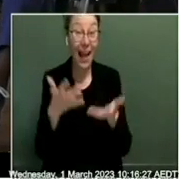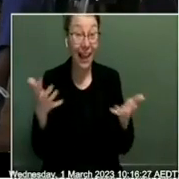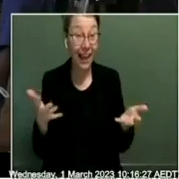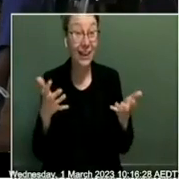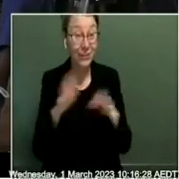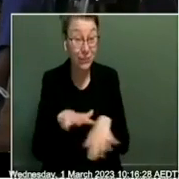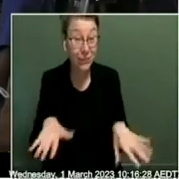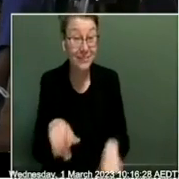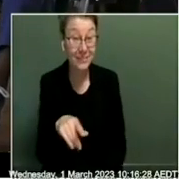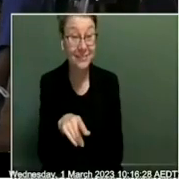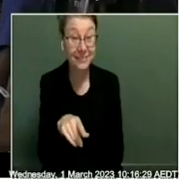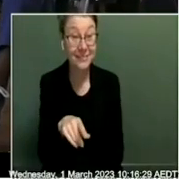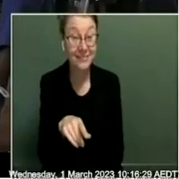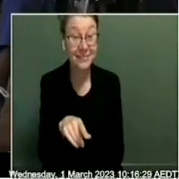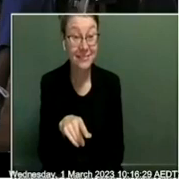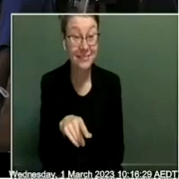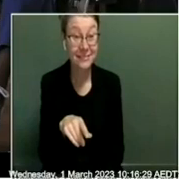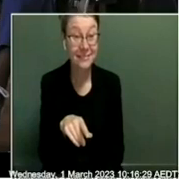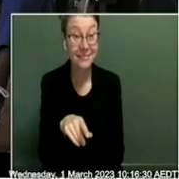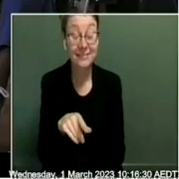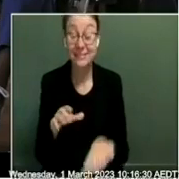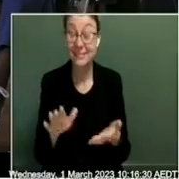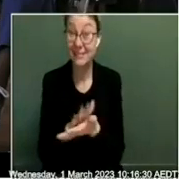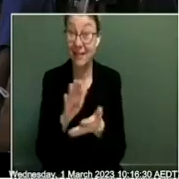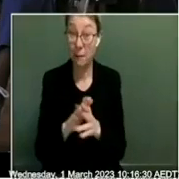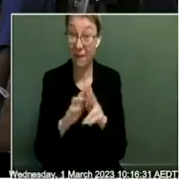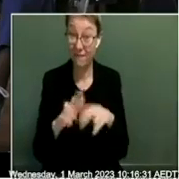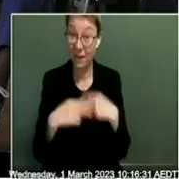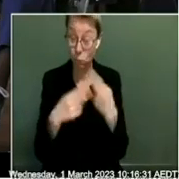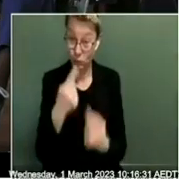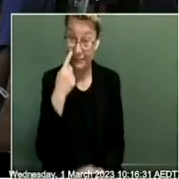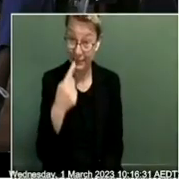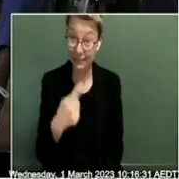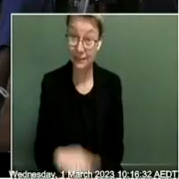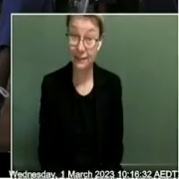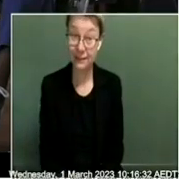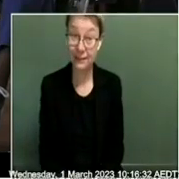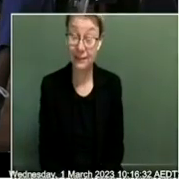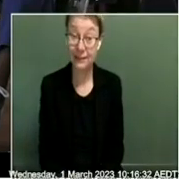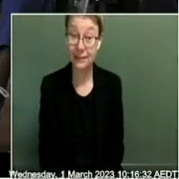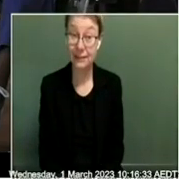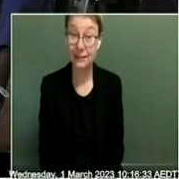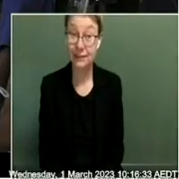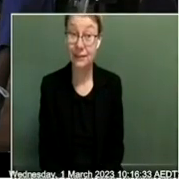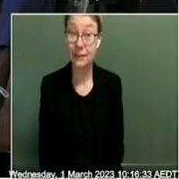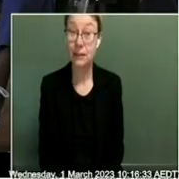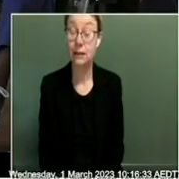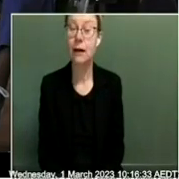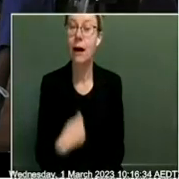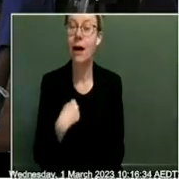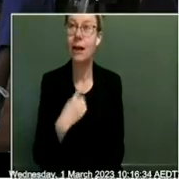happy family. And I use those words there because